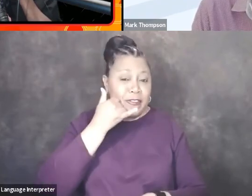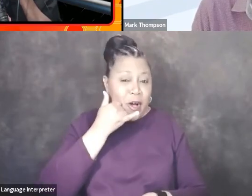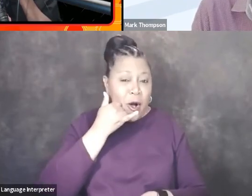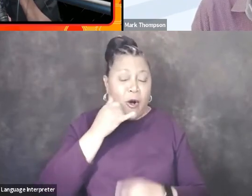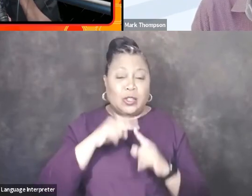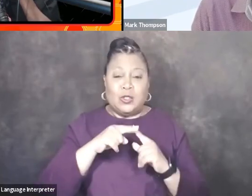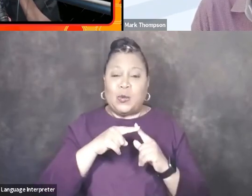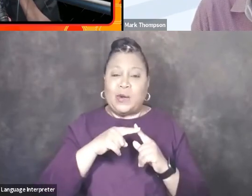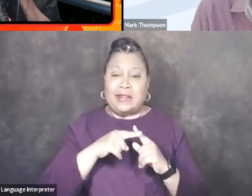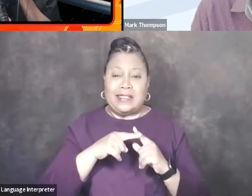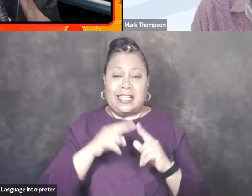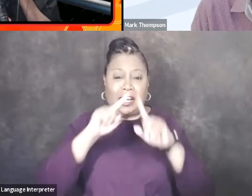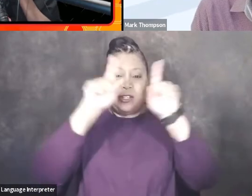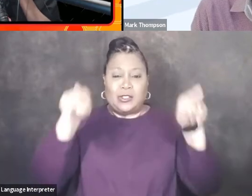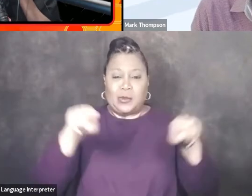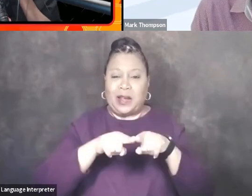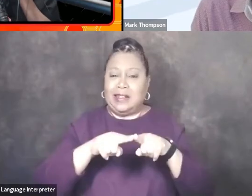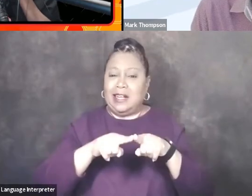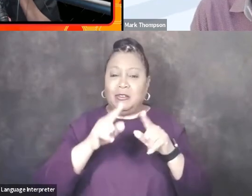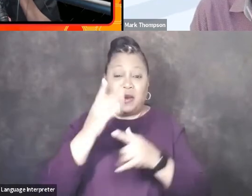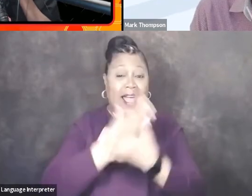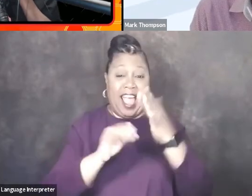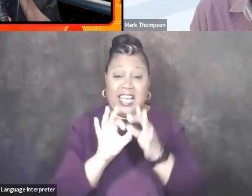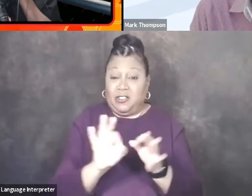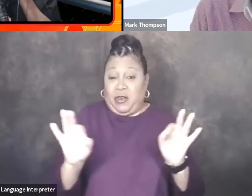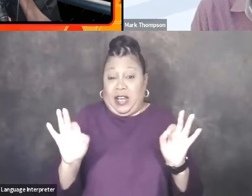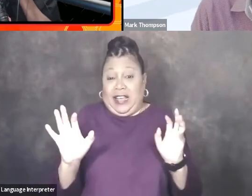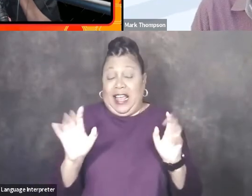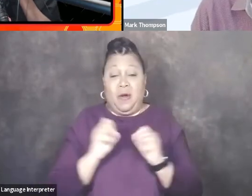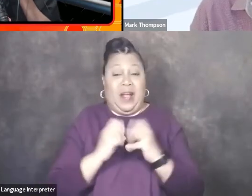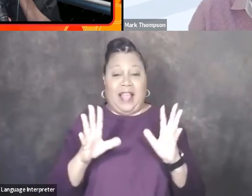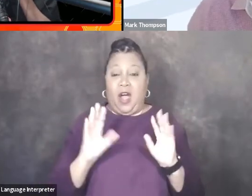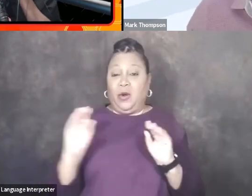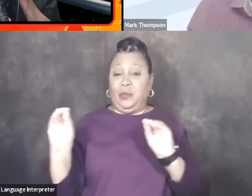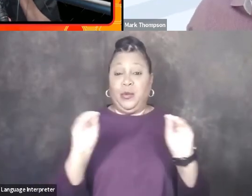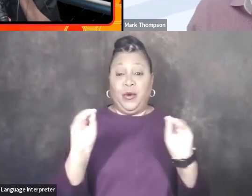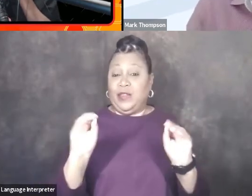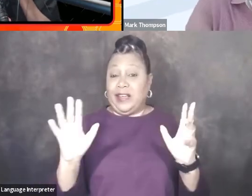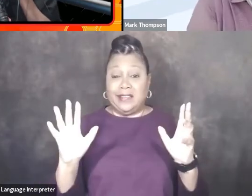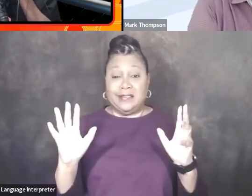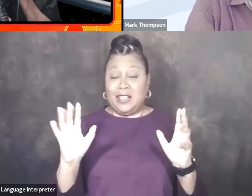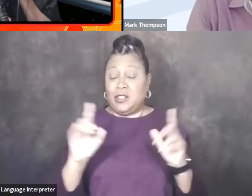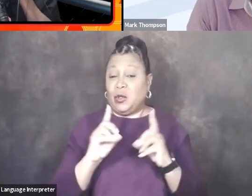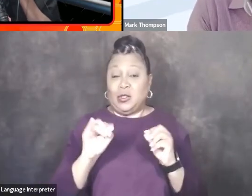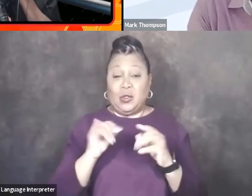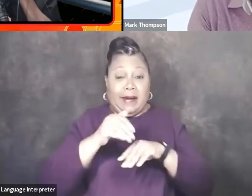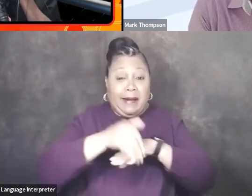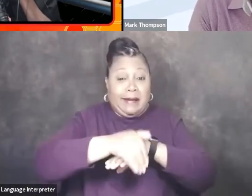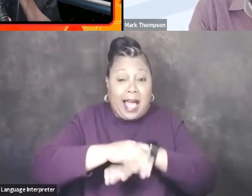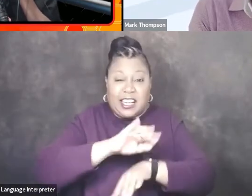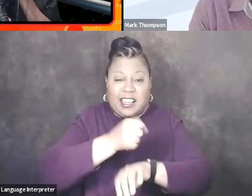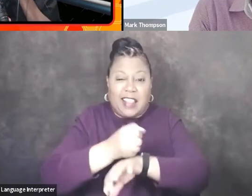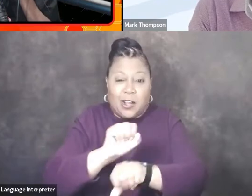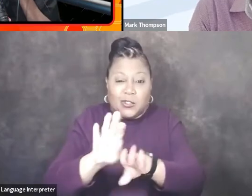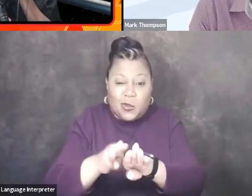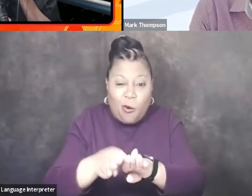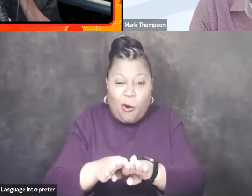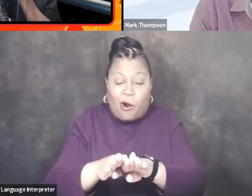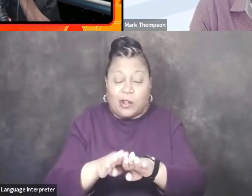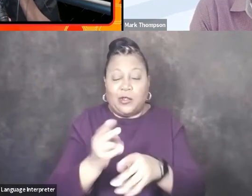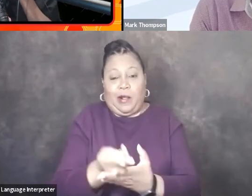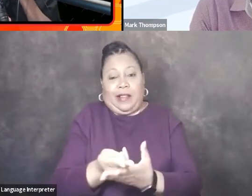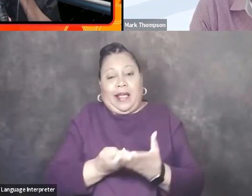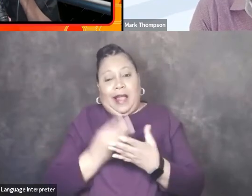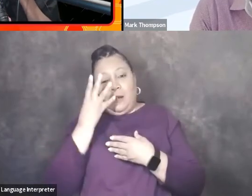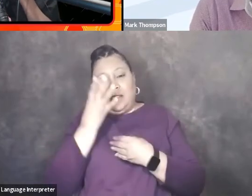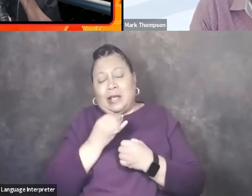your security system totally hands-free and without even moving. You can do it at night. You can lock your doors when you lay down, go to